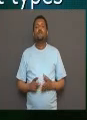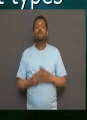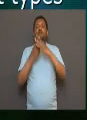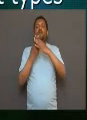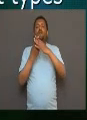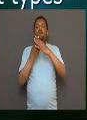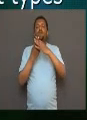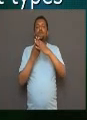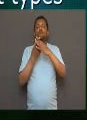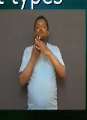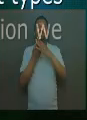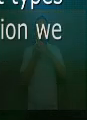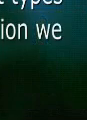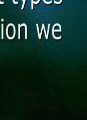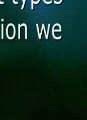Begin.